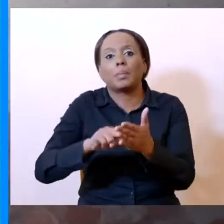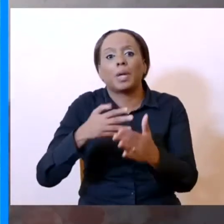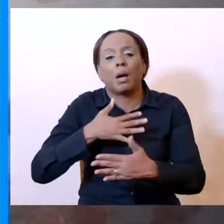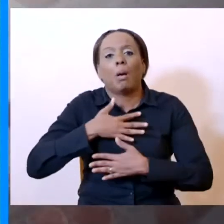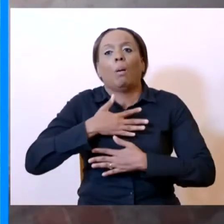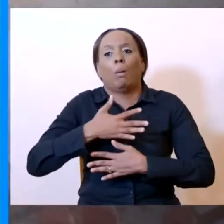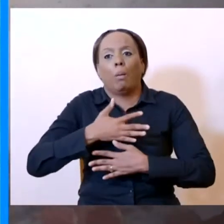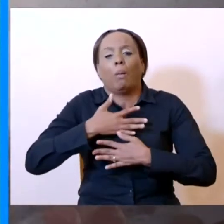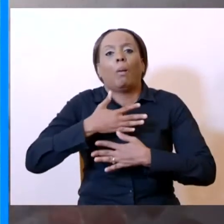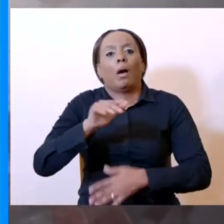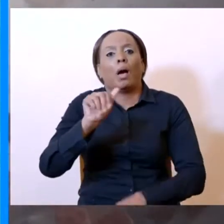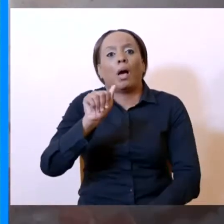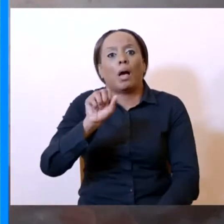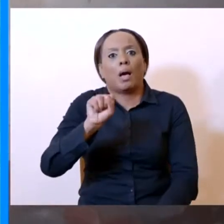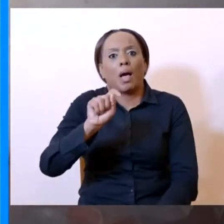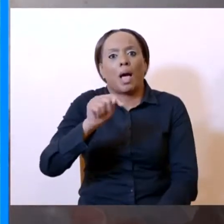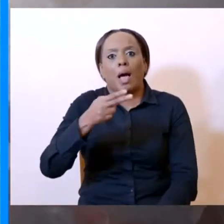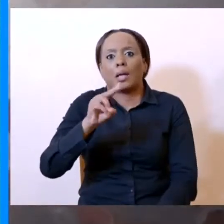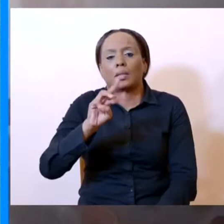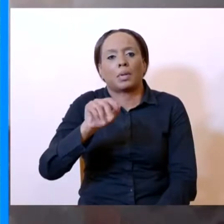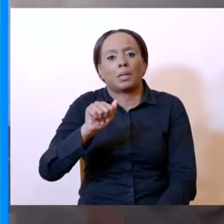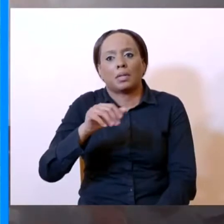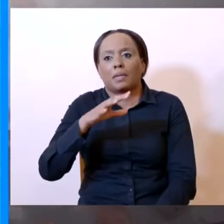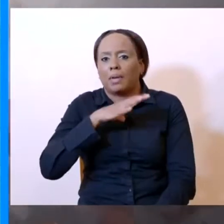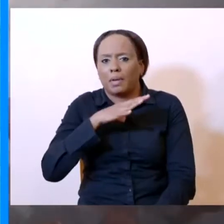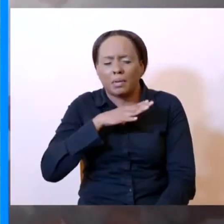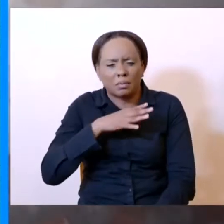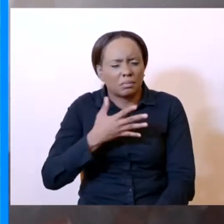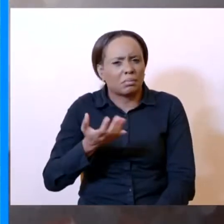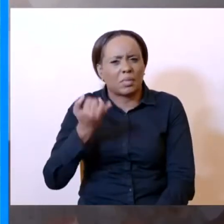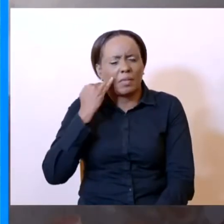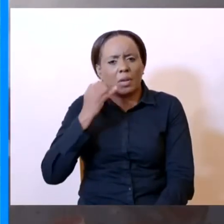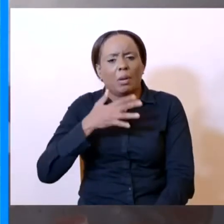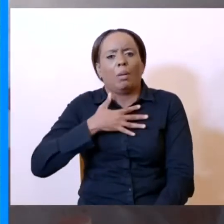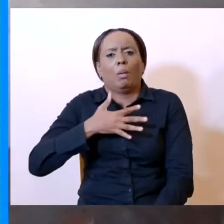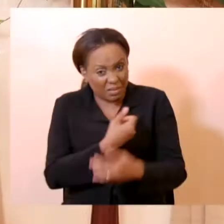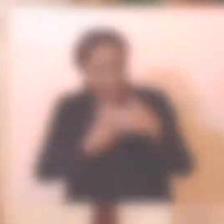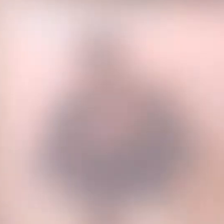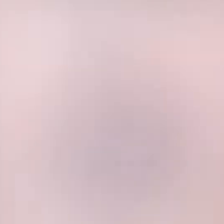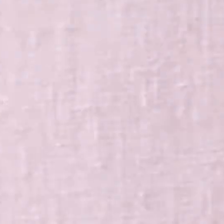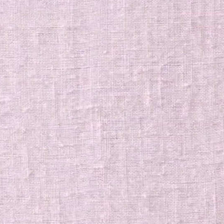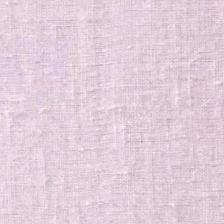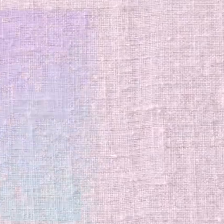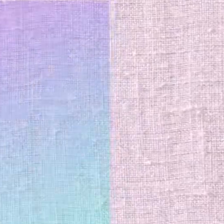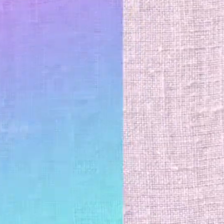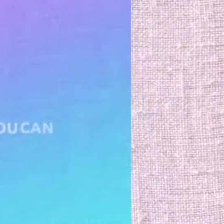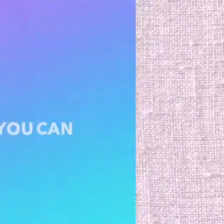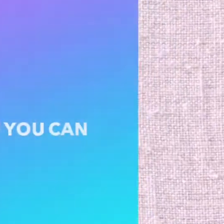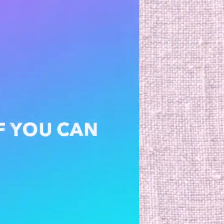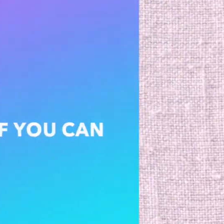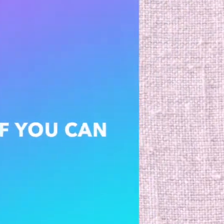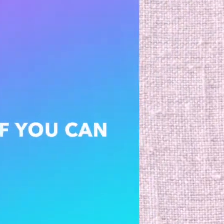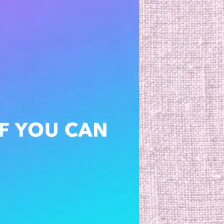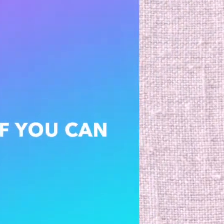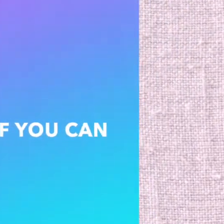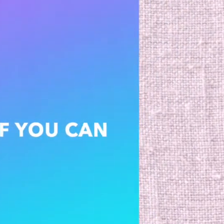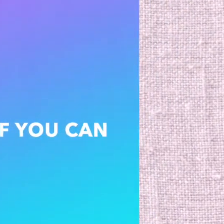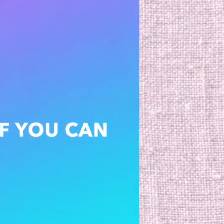with reason, but if you are asthmatic, you should also take the vaccine. Now, severe